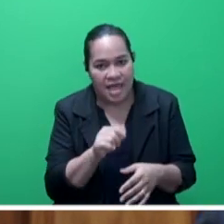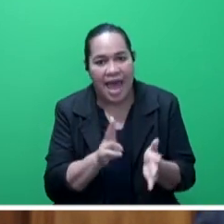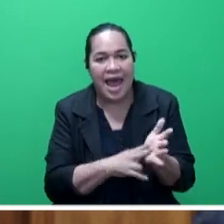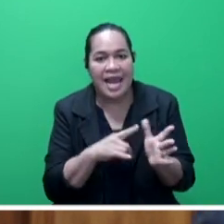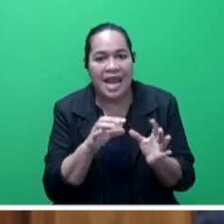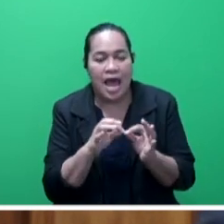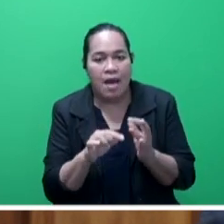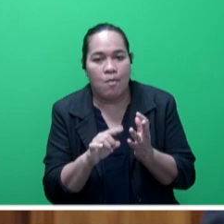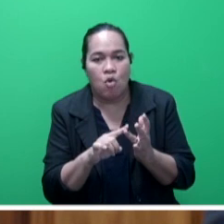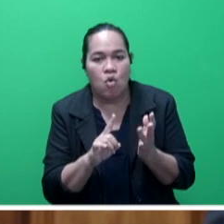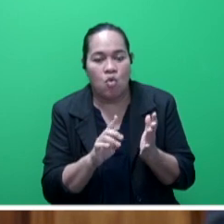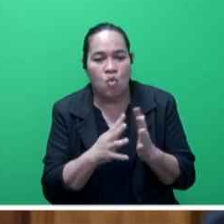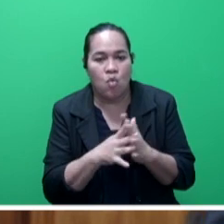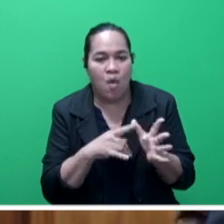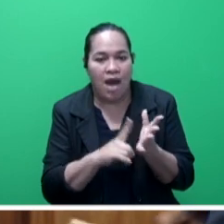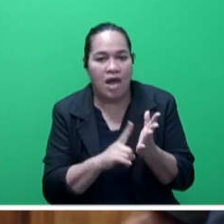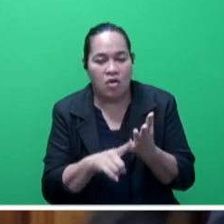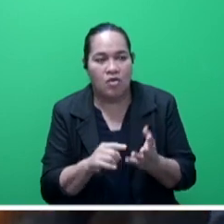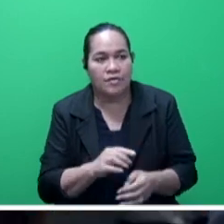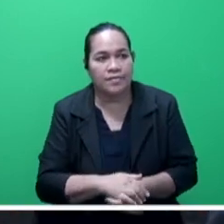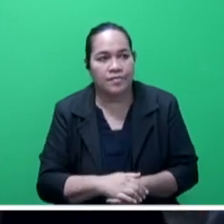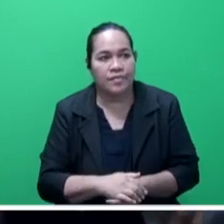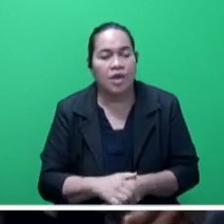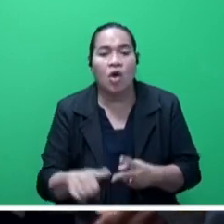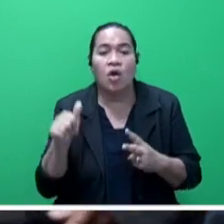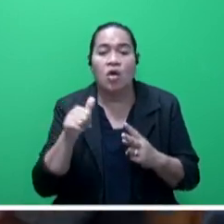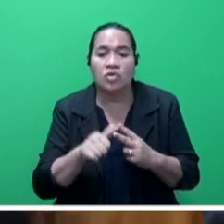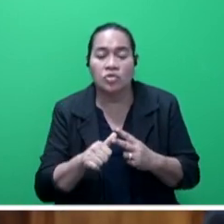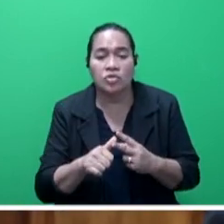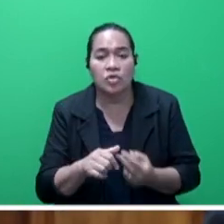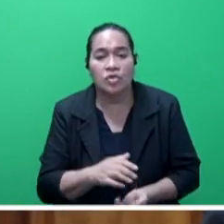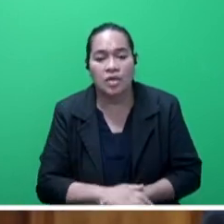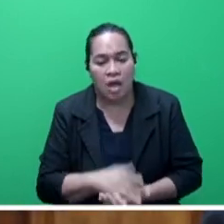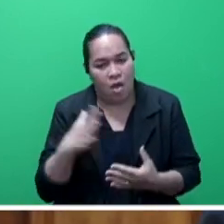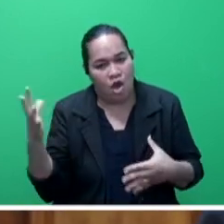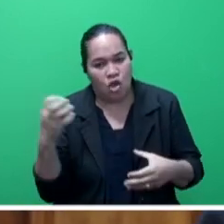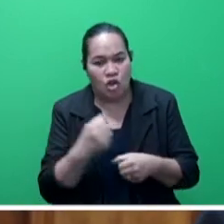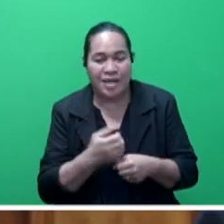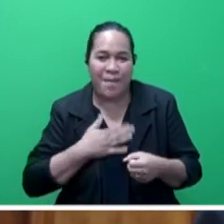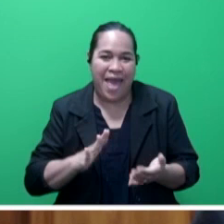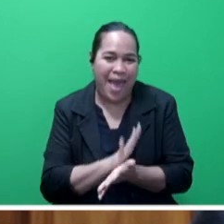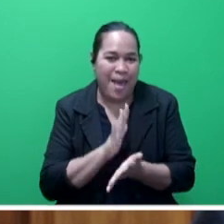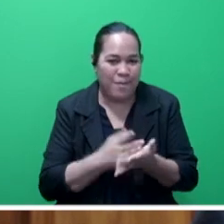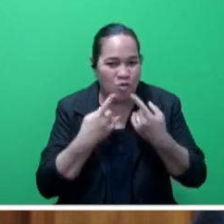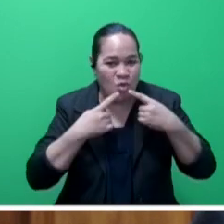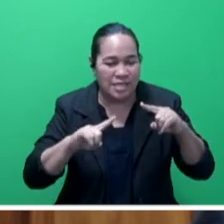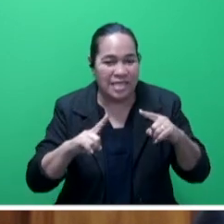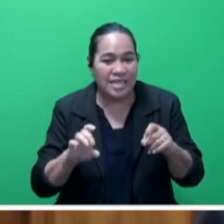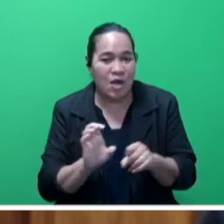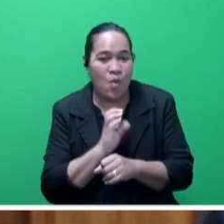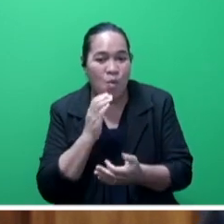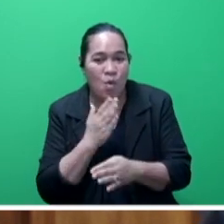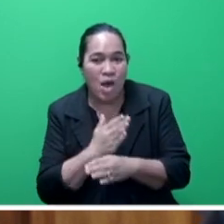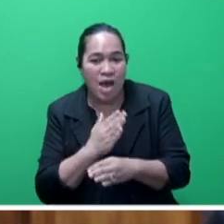1 consisting of development of 8 commercial lots. I'm also, Honourable Speaker, just in closing, happy to announce that the civil works,